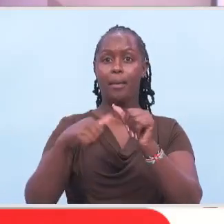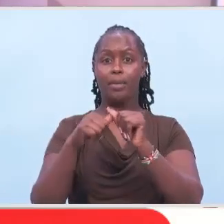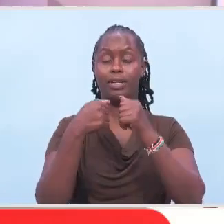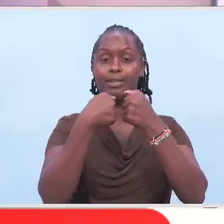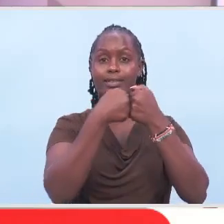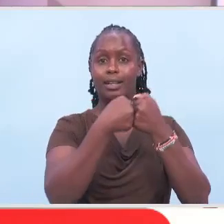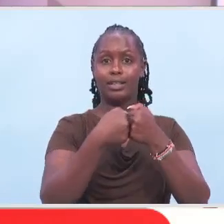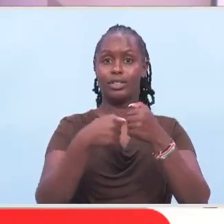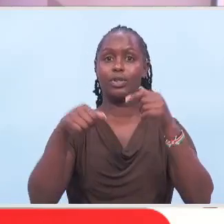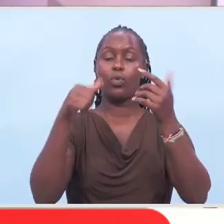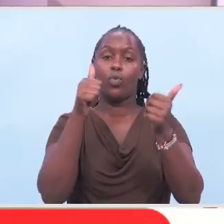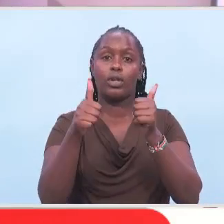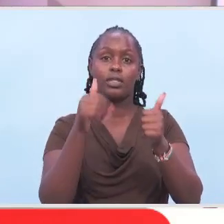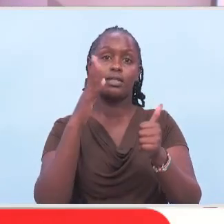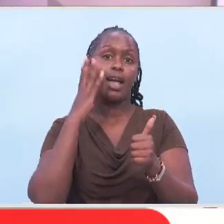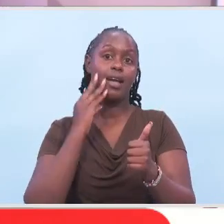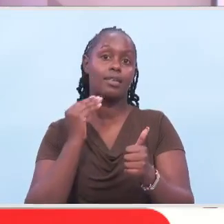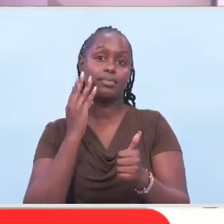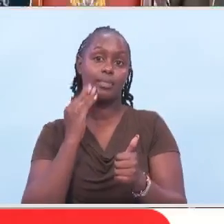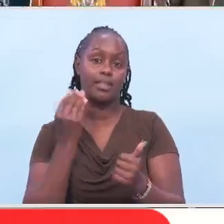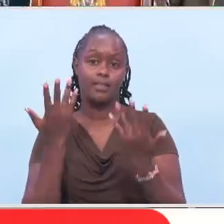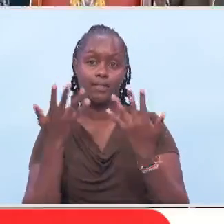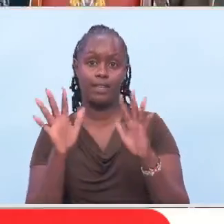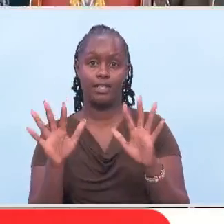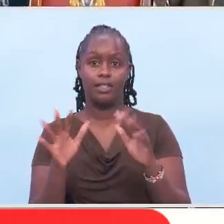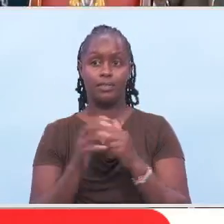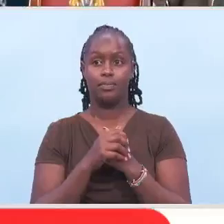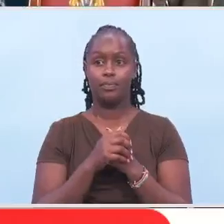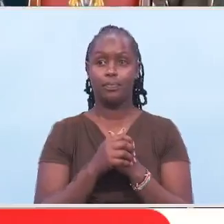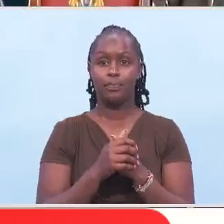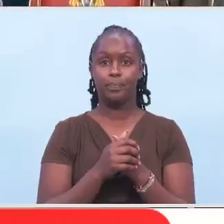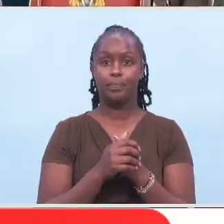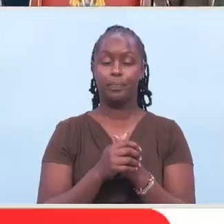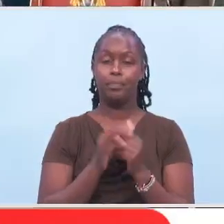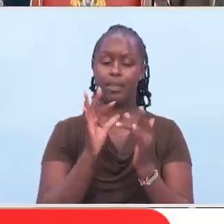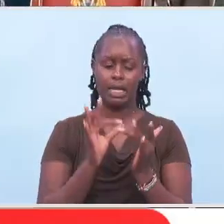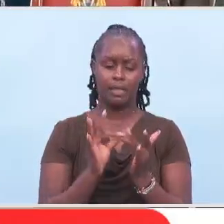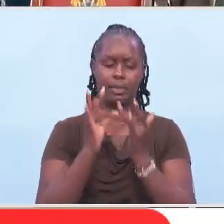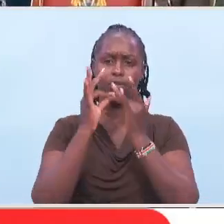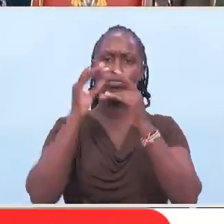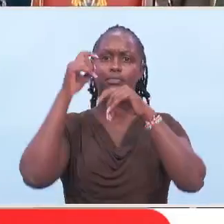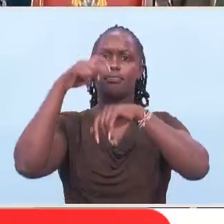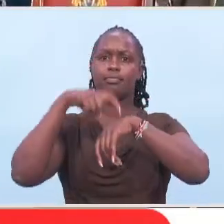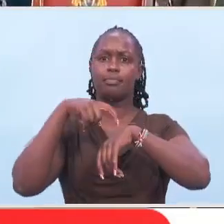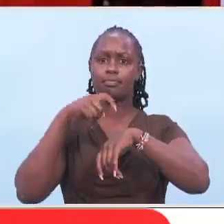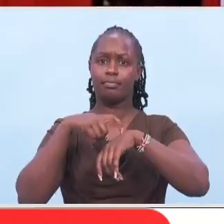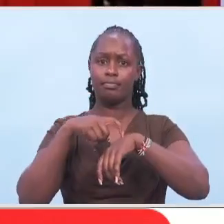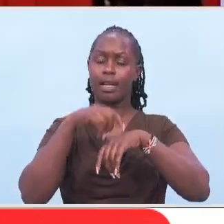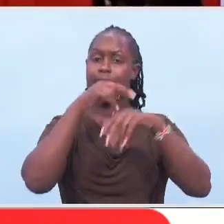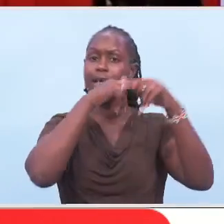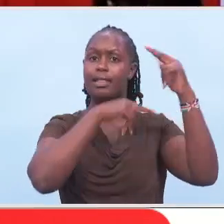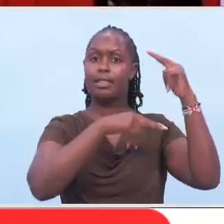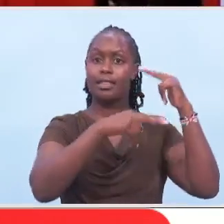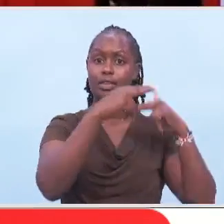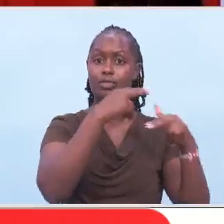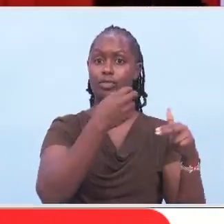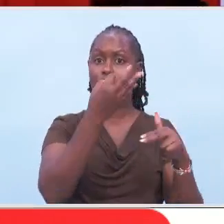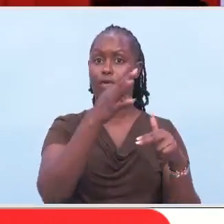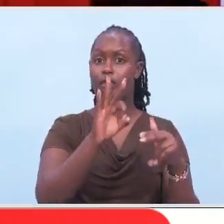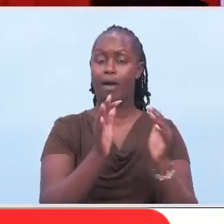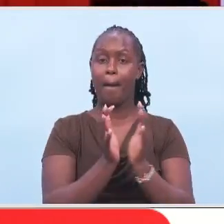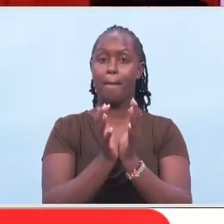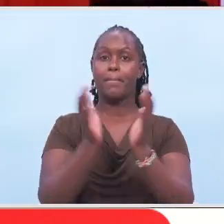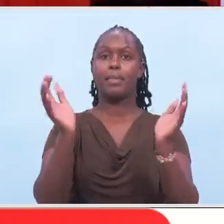some of the challenges that they have been going through. This is a very special moment in the history of